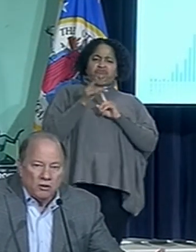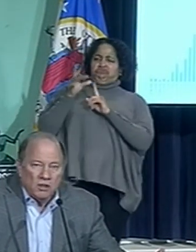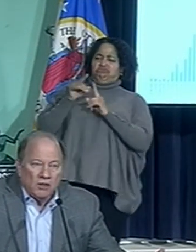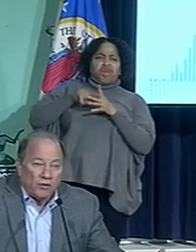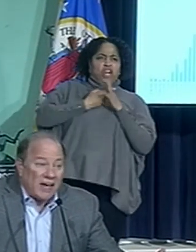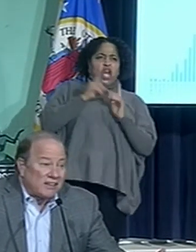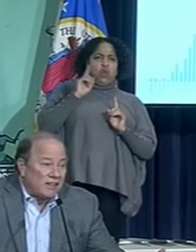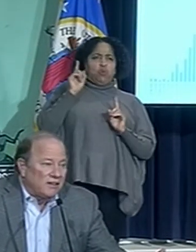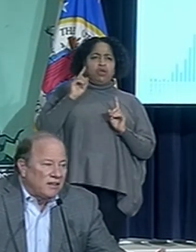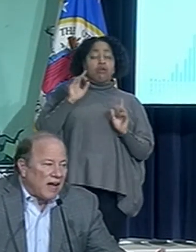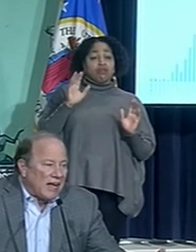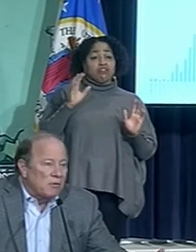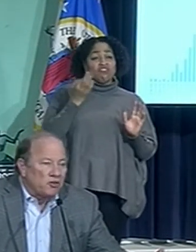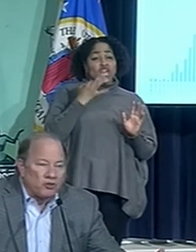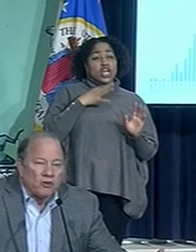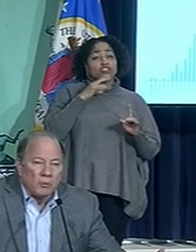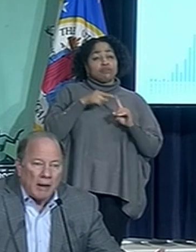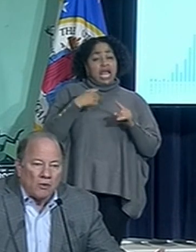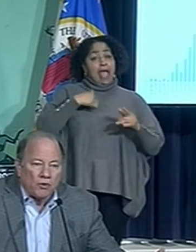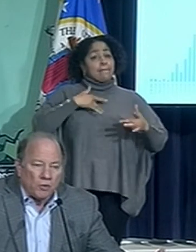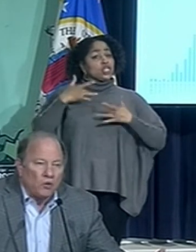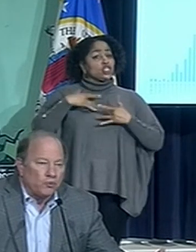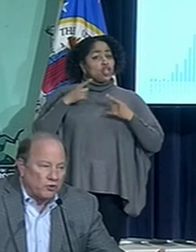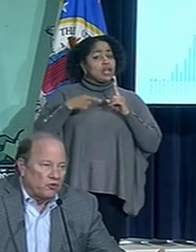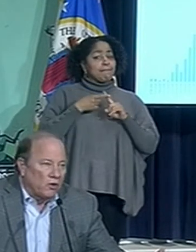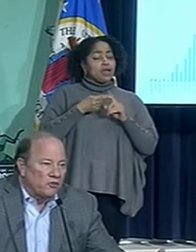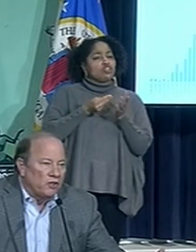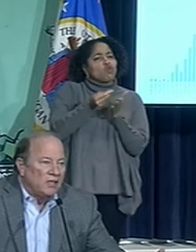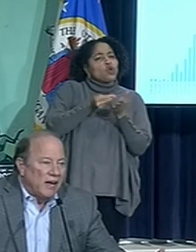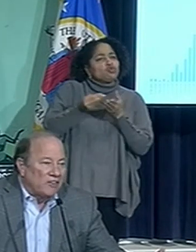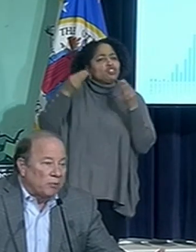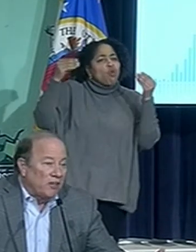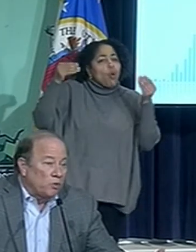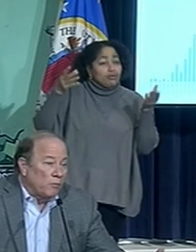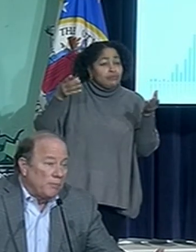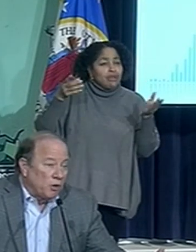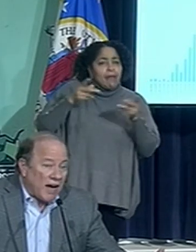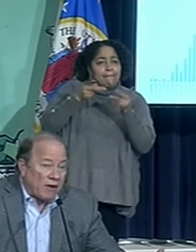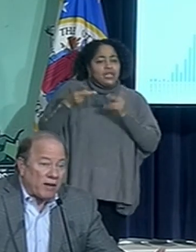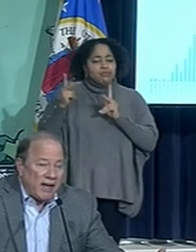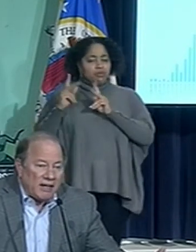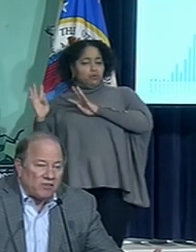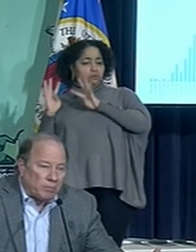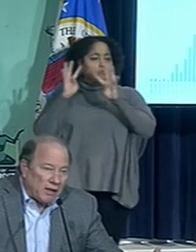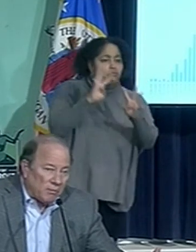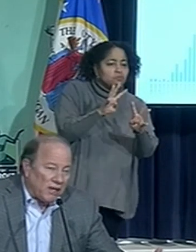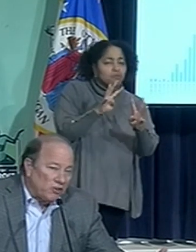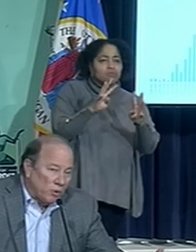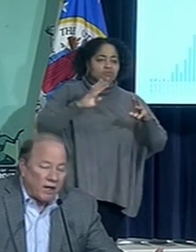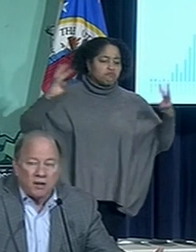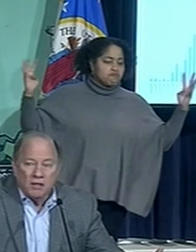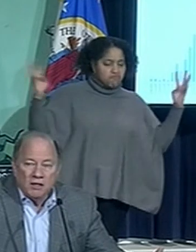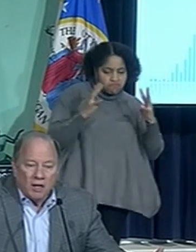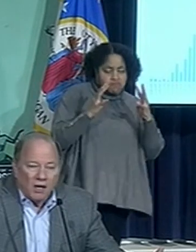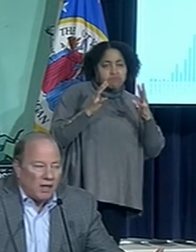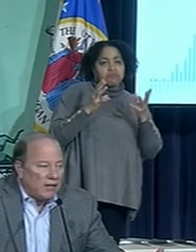about the fact that I am concerned about the grocery stores as a place where people congregate, as a place